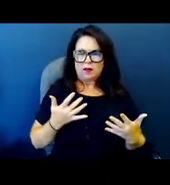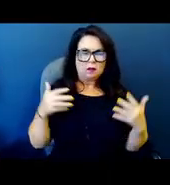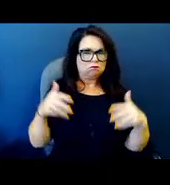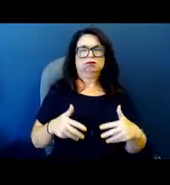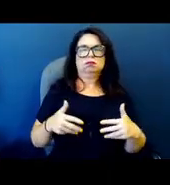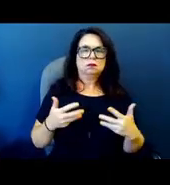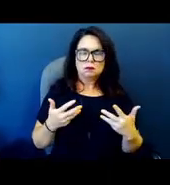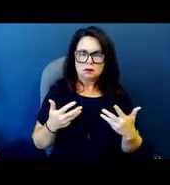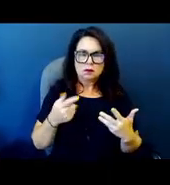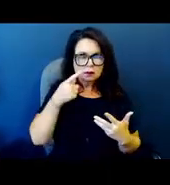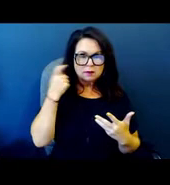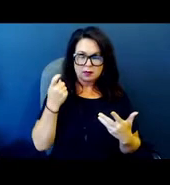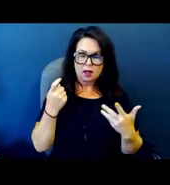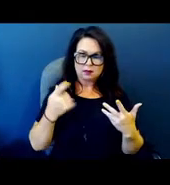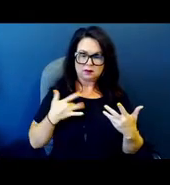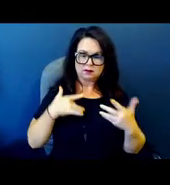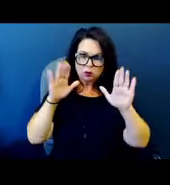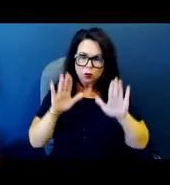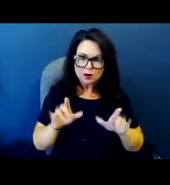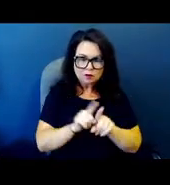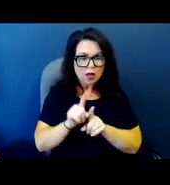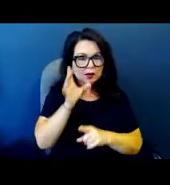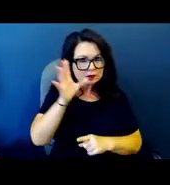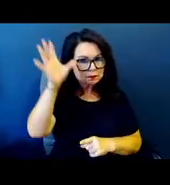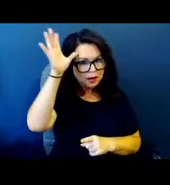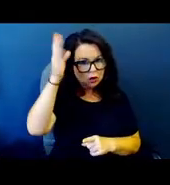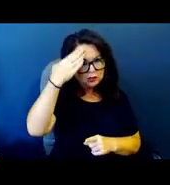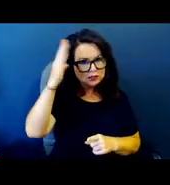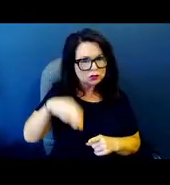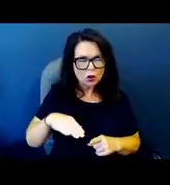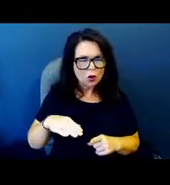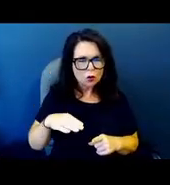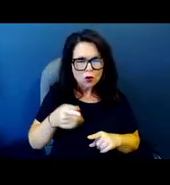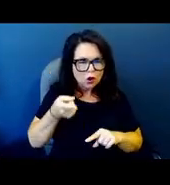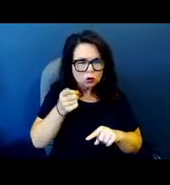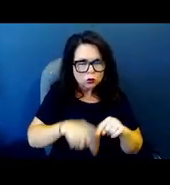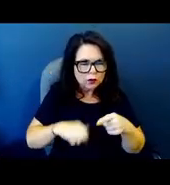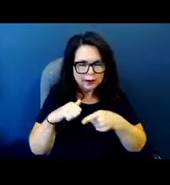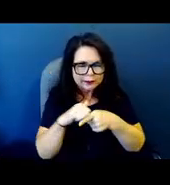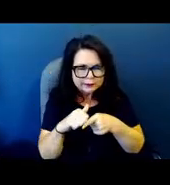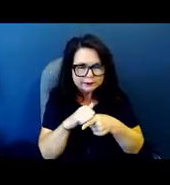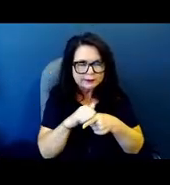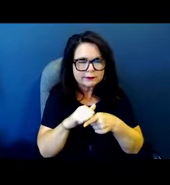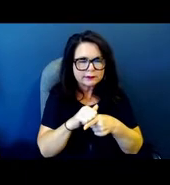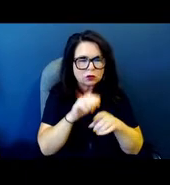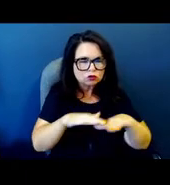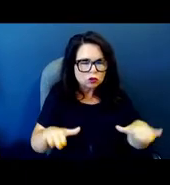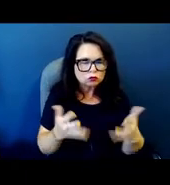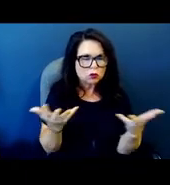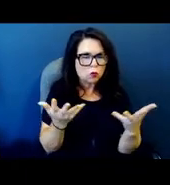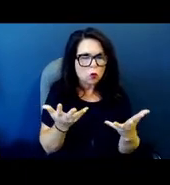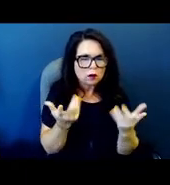was, because as every parent knows, you can't put words into your children's mouth. So that was the day